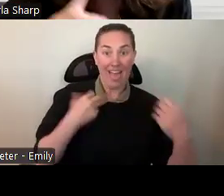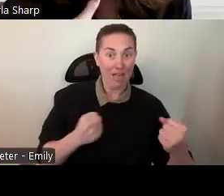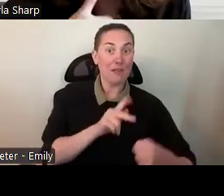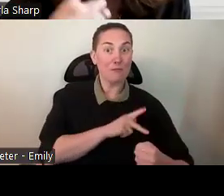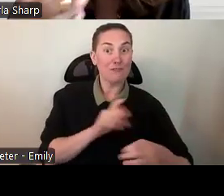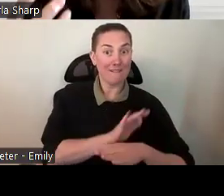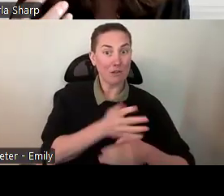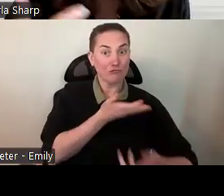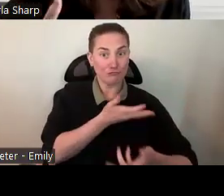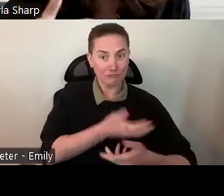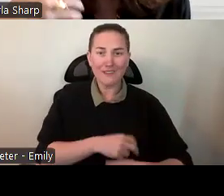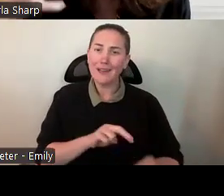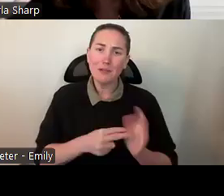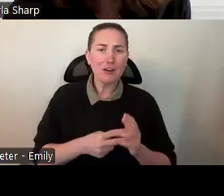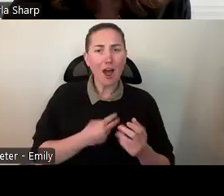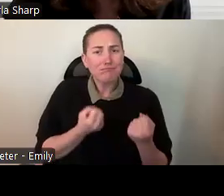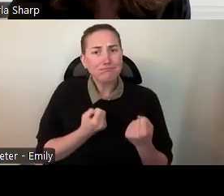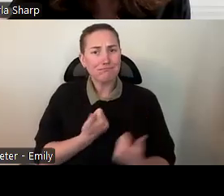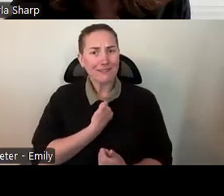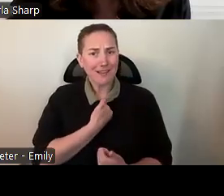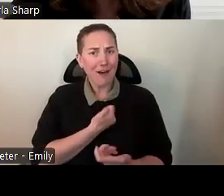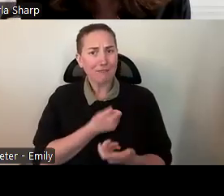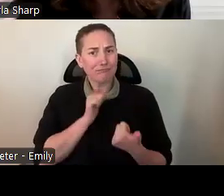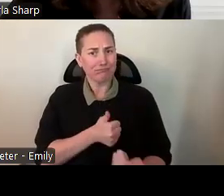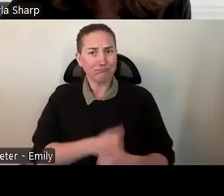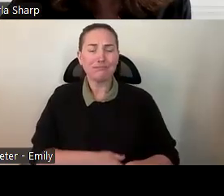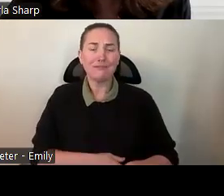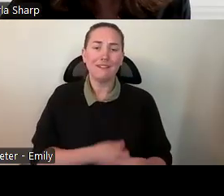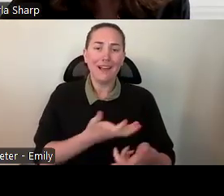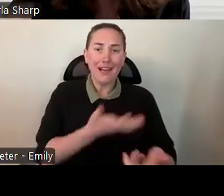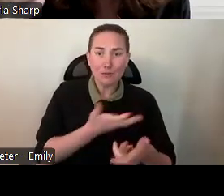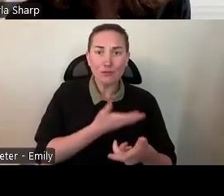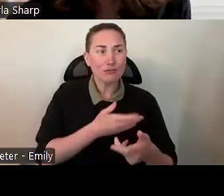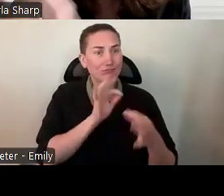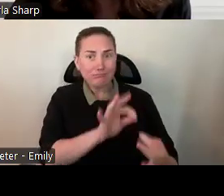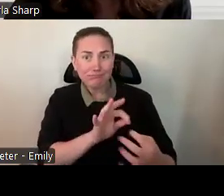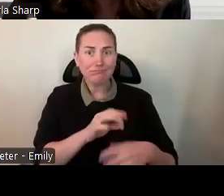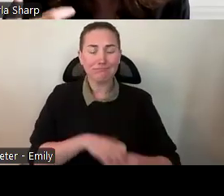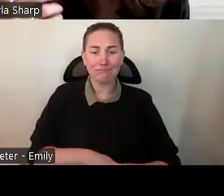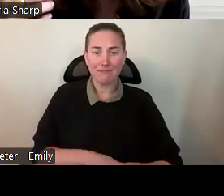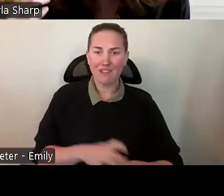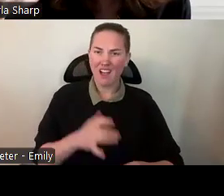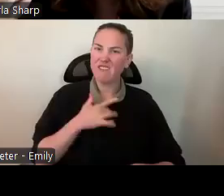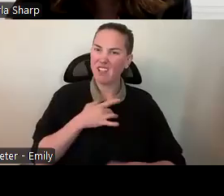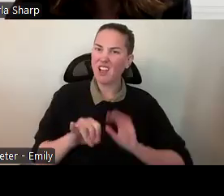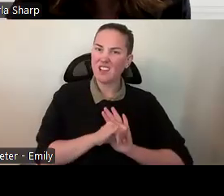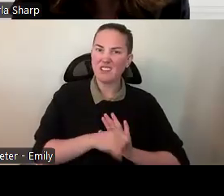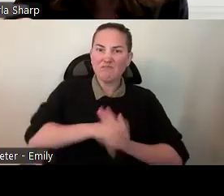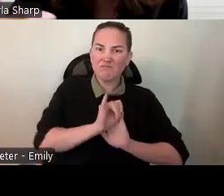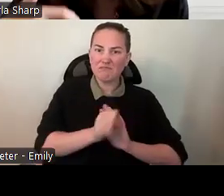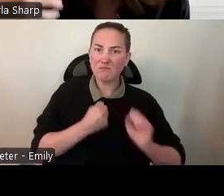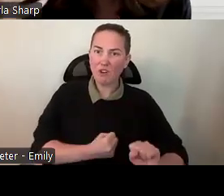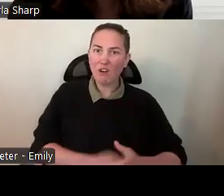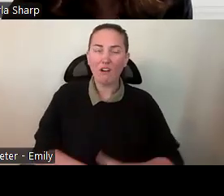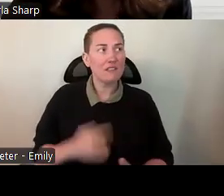I can hold on to myself in interpersonal interactions. I've got a sense of identity. I get on with